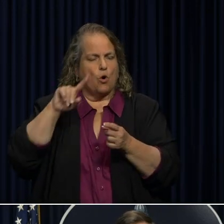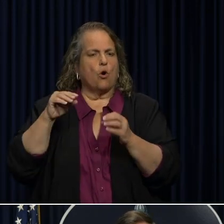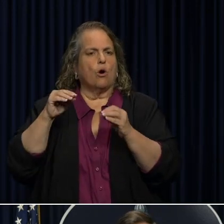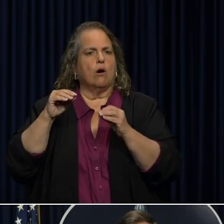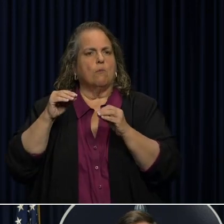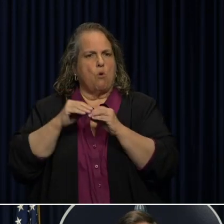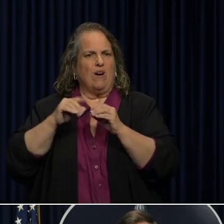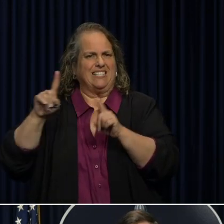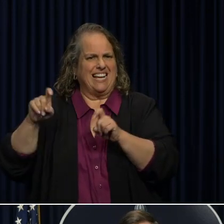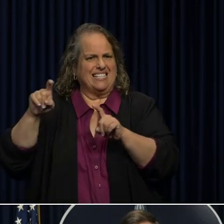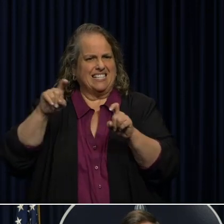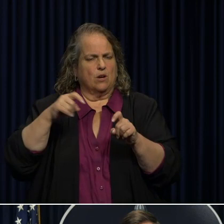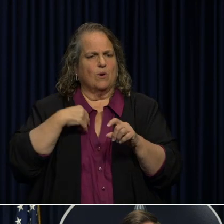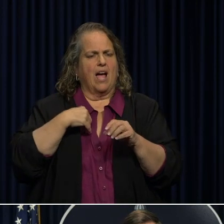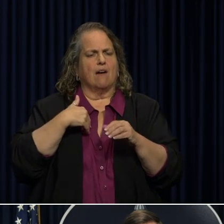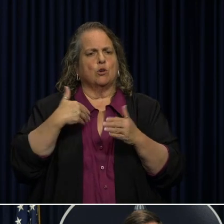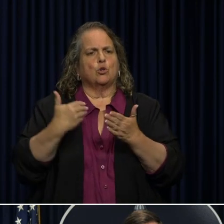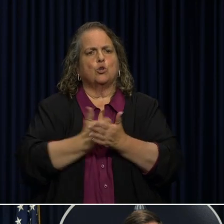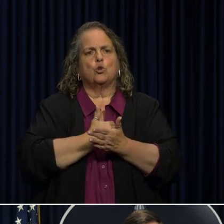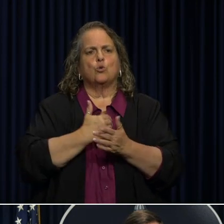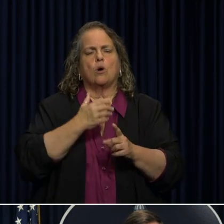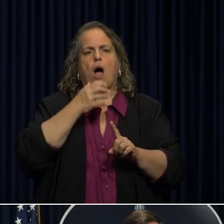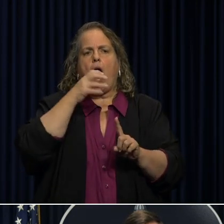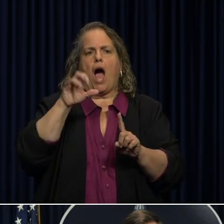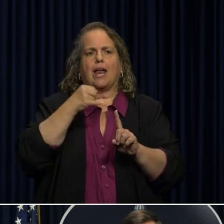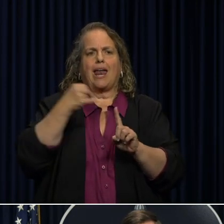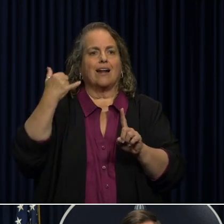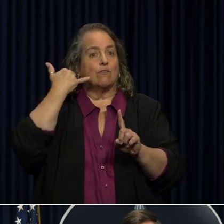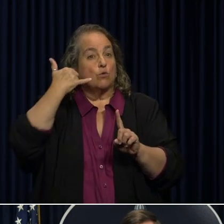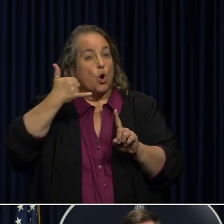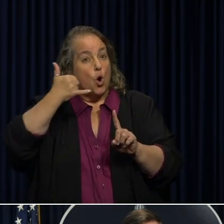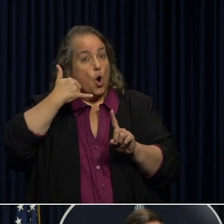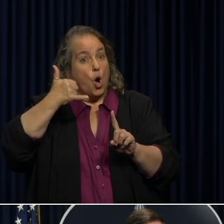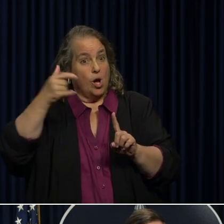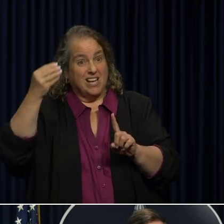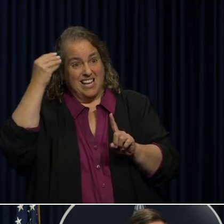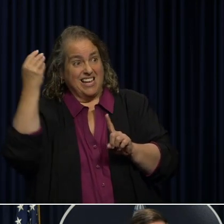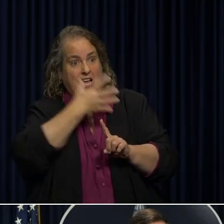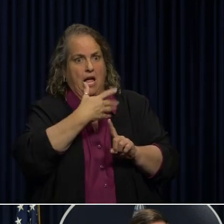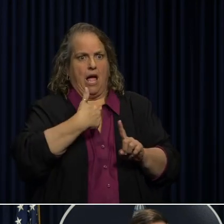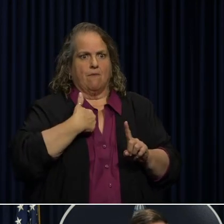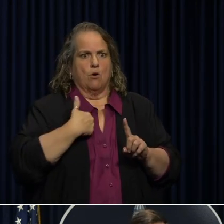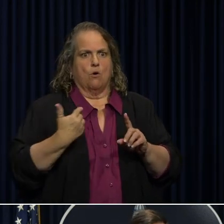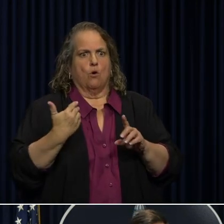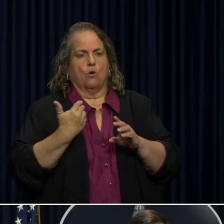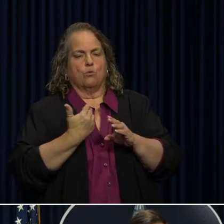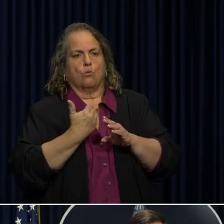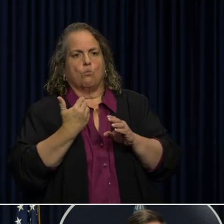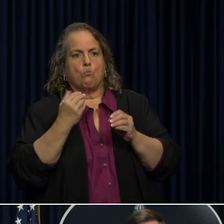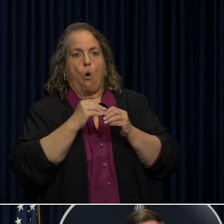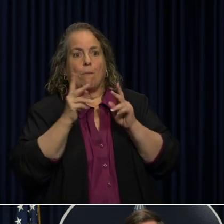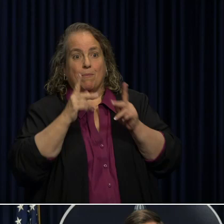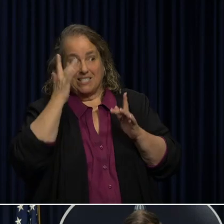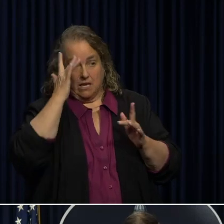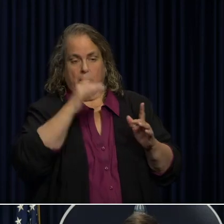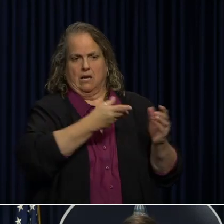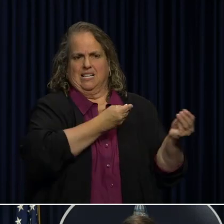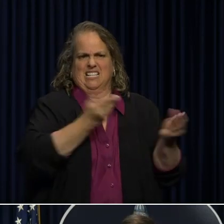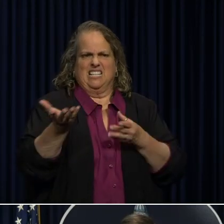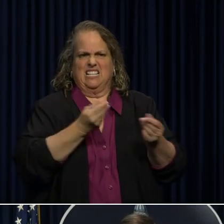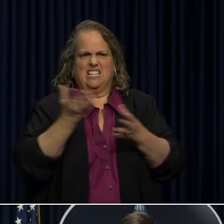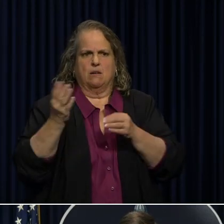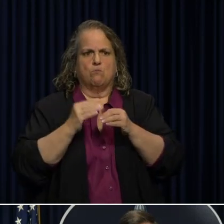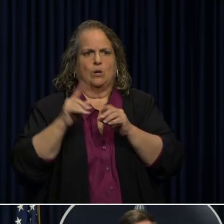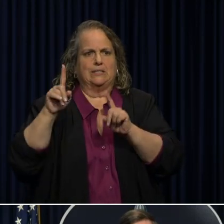new hotline with Norton's that they're using. We're developing teams that can work directly with them. We have a new overall task